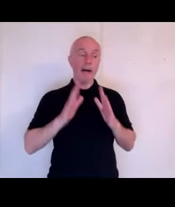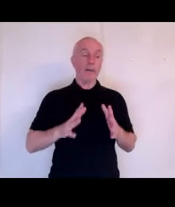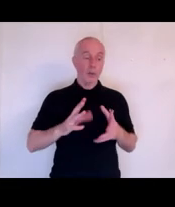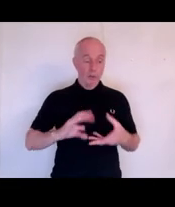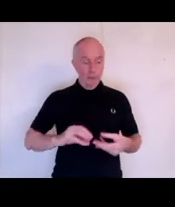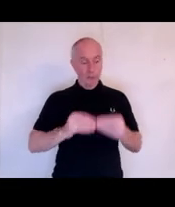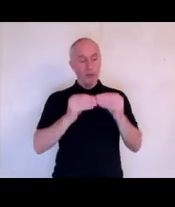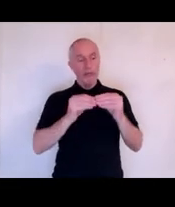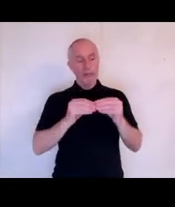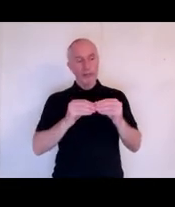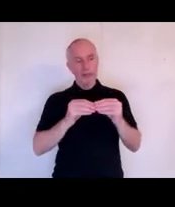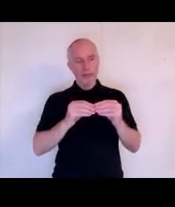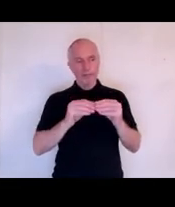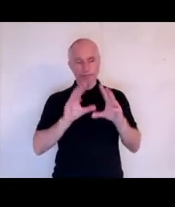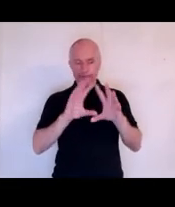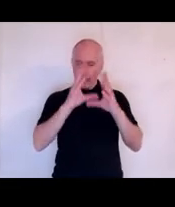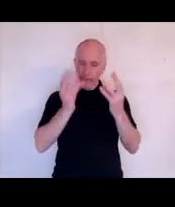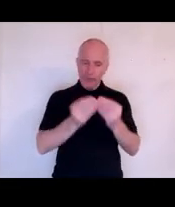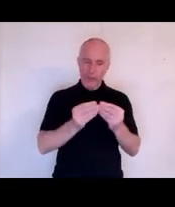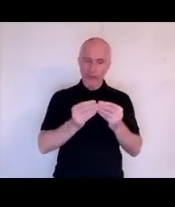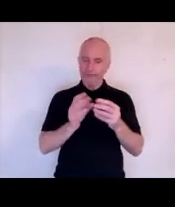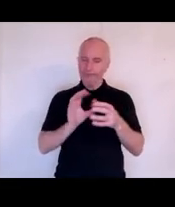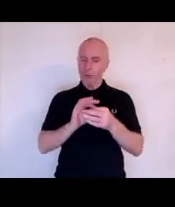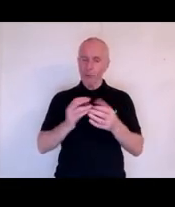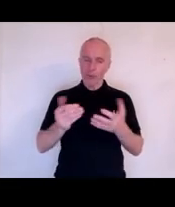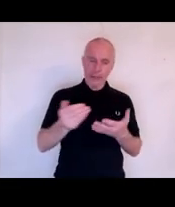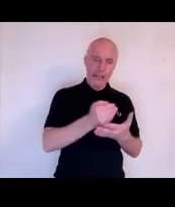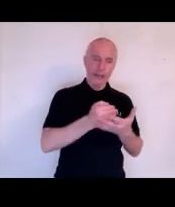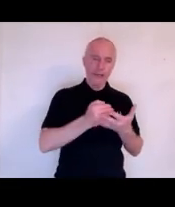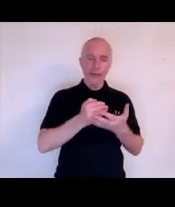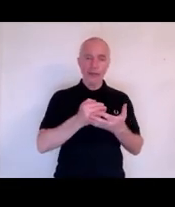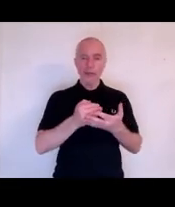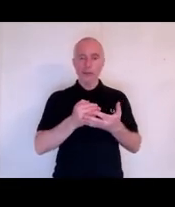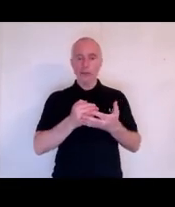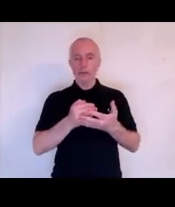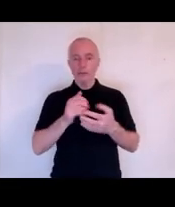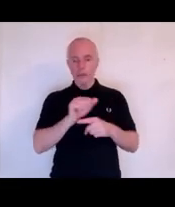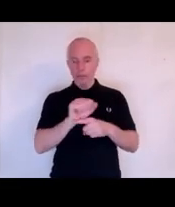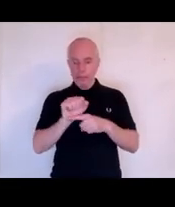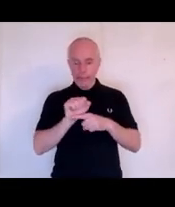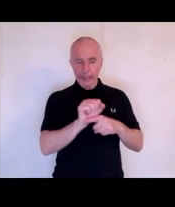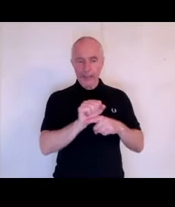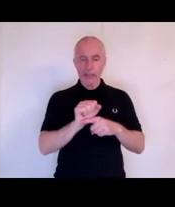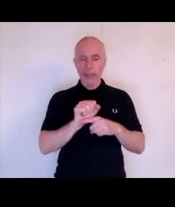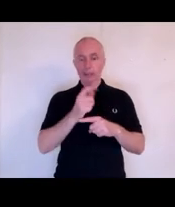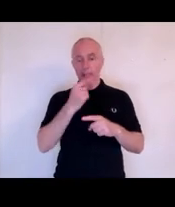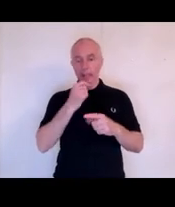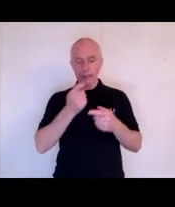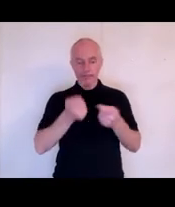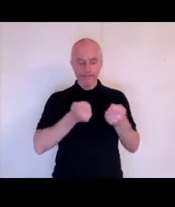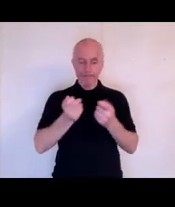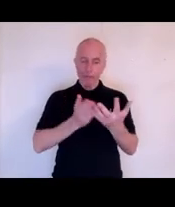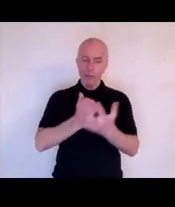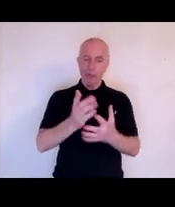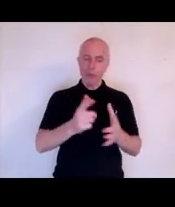design it for the systems to be protected and cope in those accident scenarios.